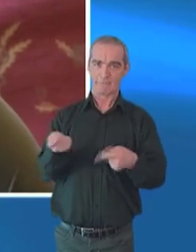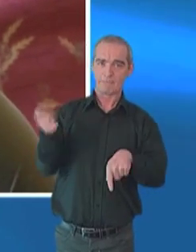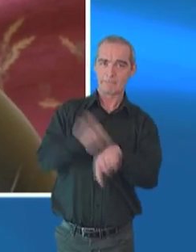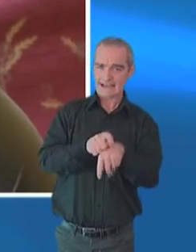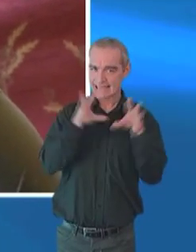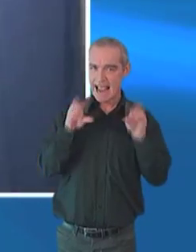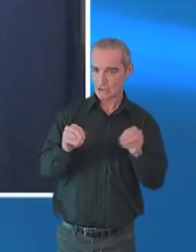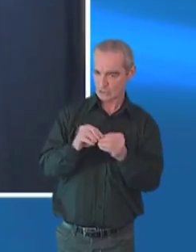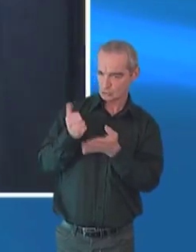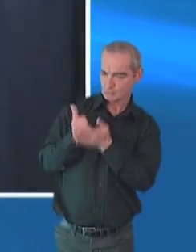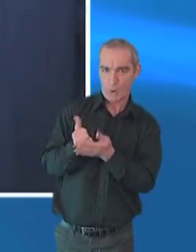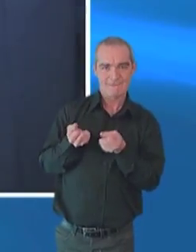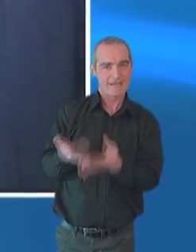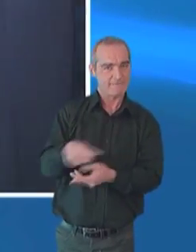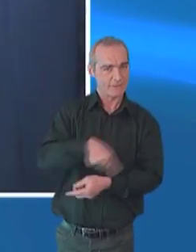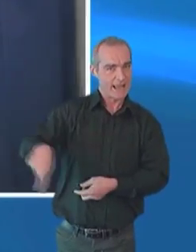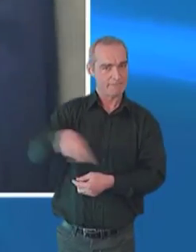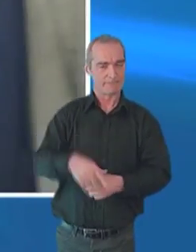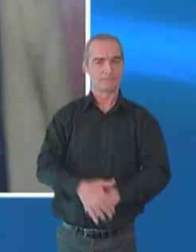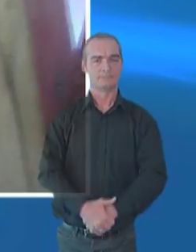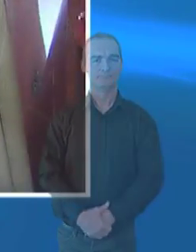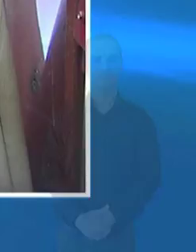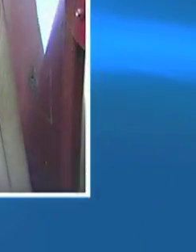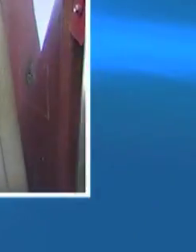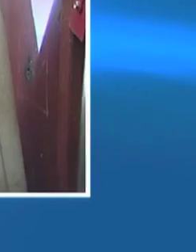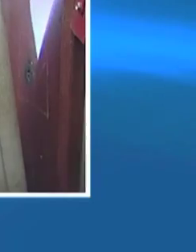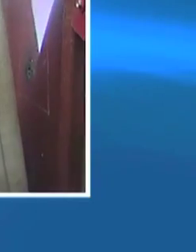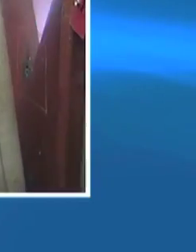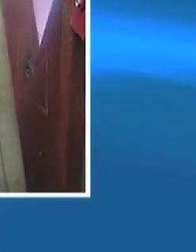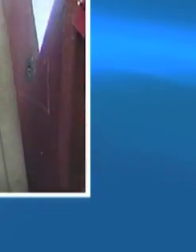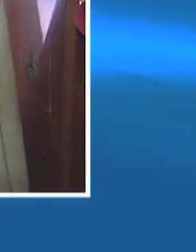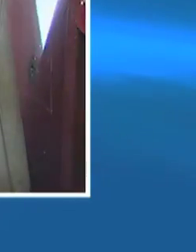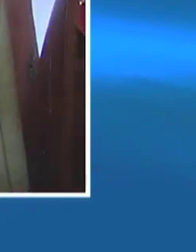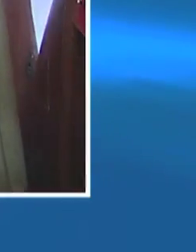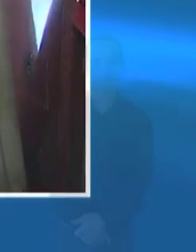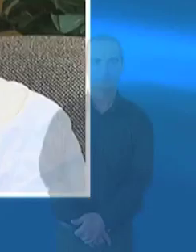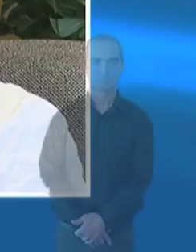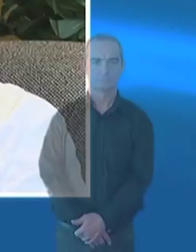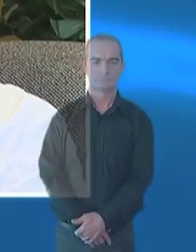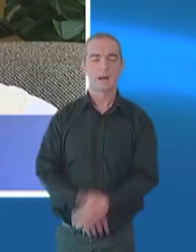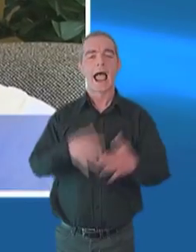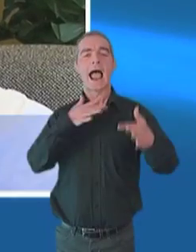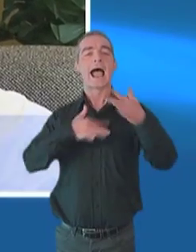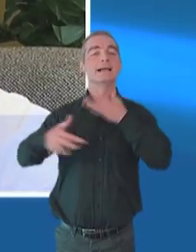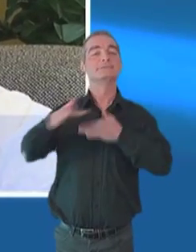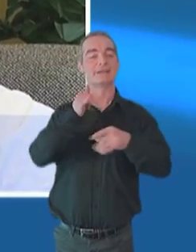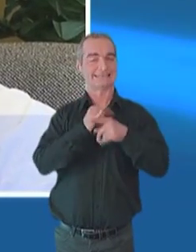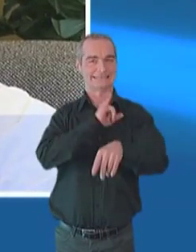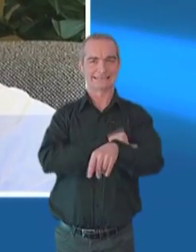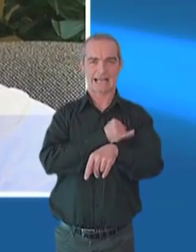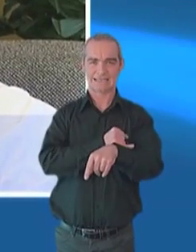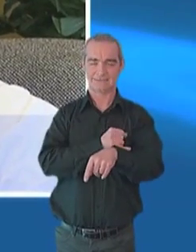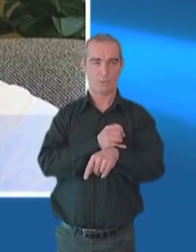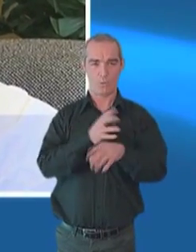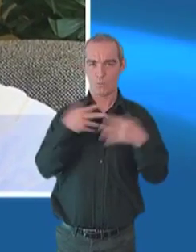students, so that they receive the best possible education and support services available. The atmosphere in